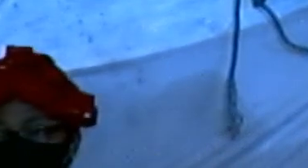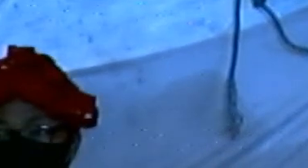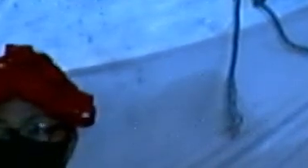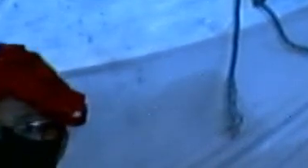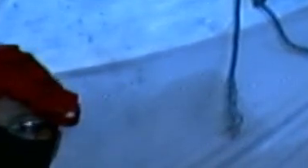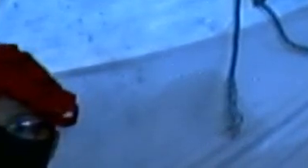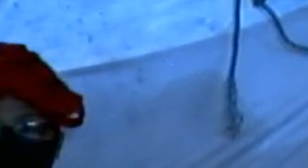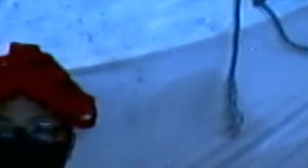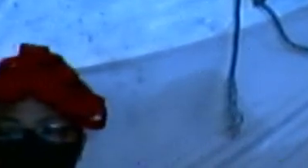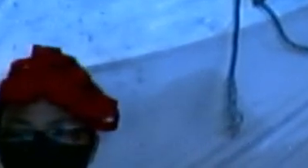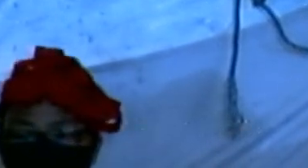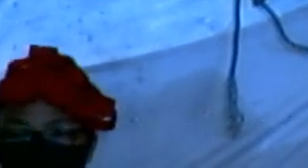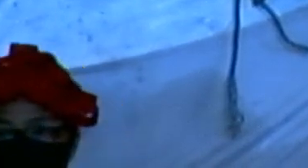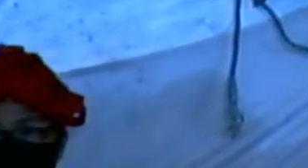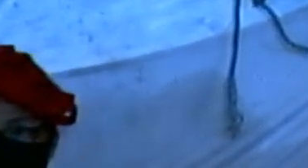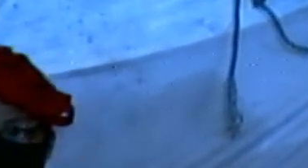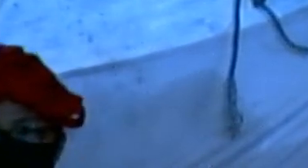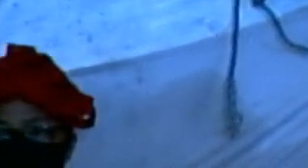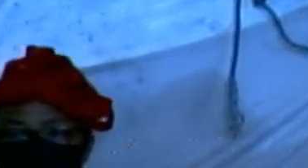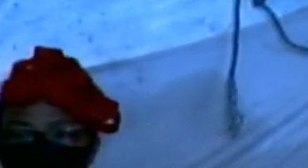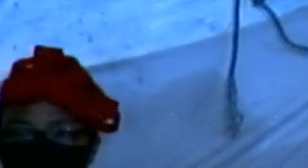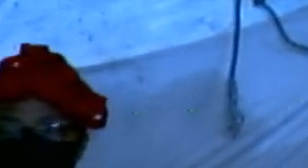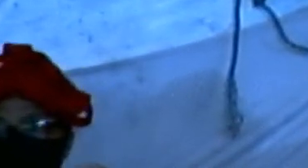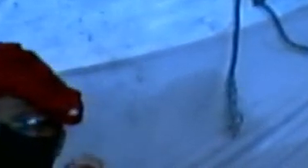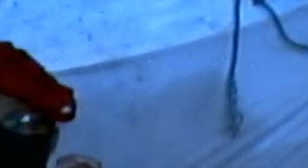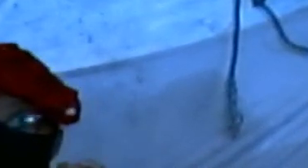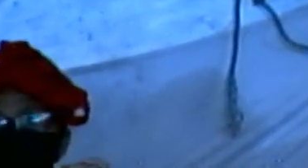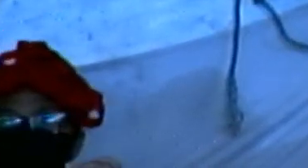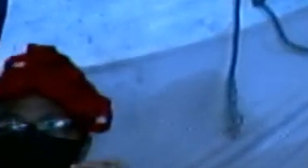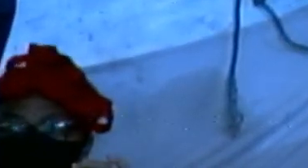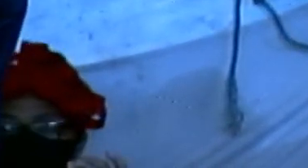Hallelujah. And I am convinced that it is true.